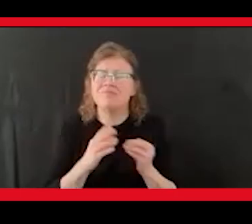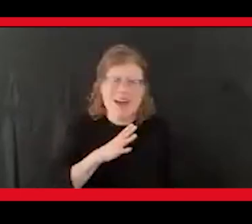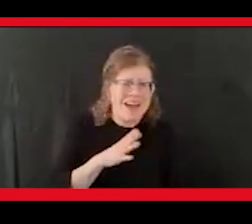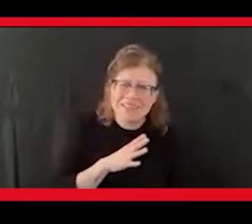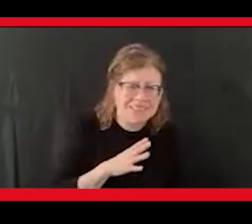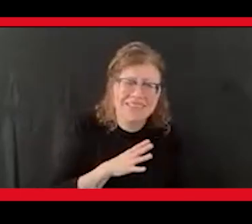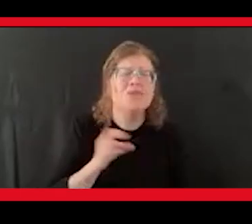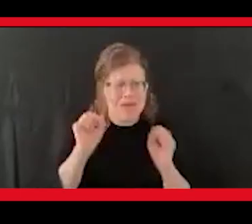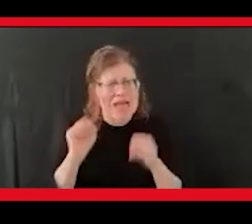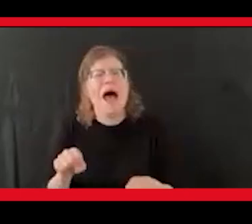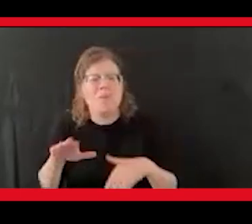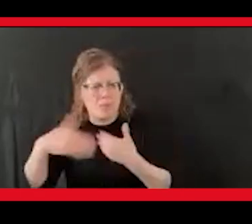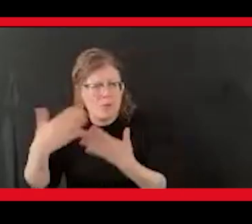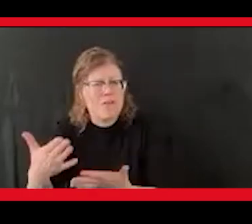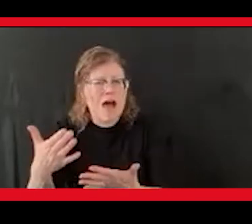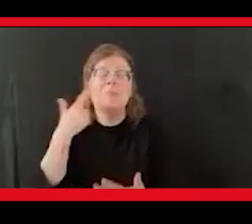responses.